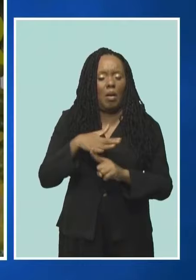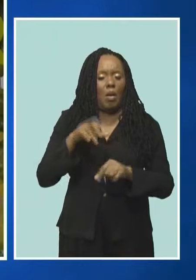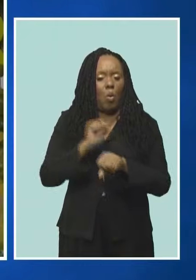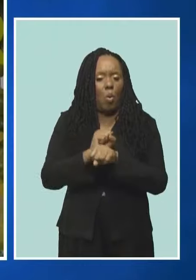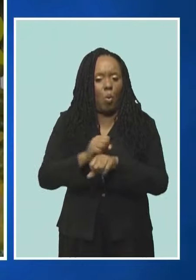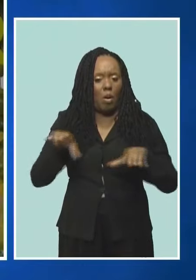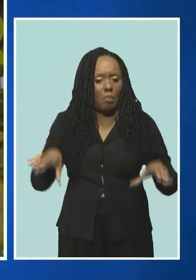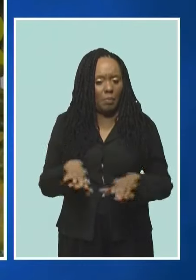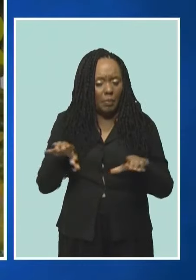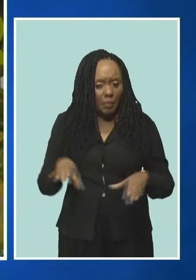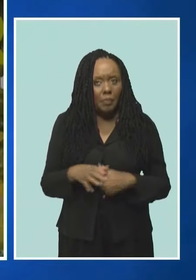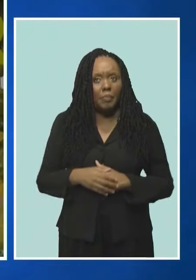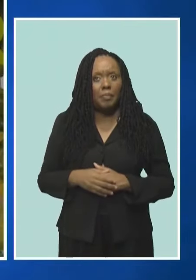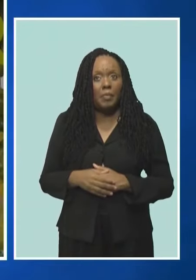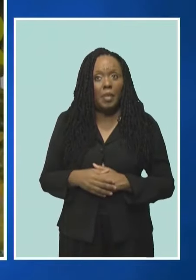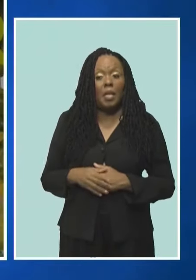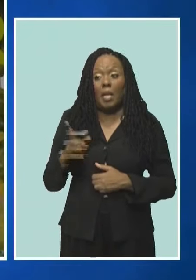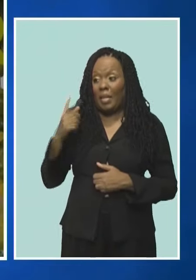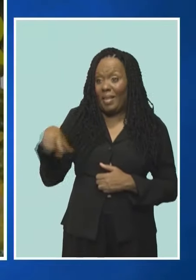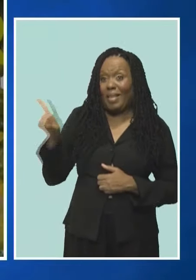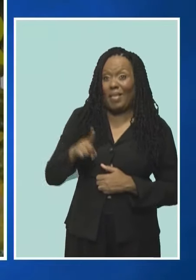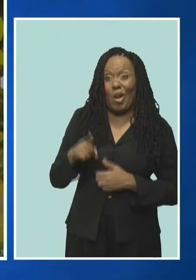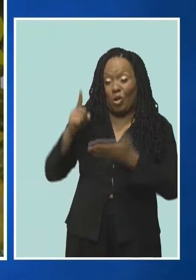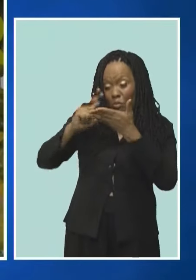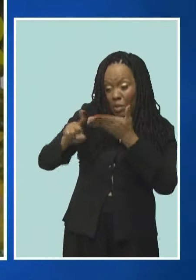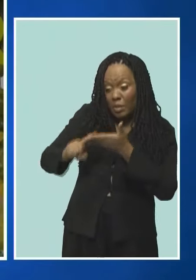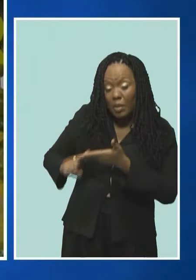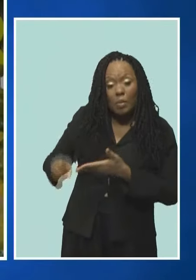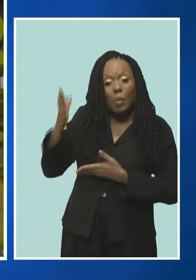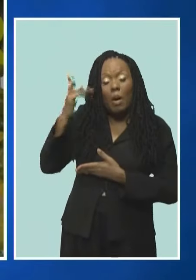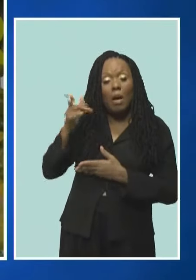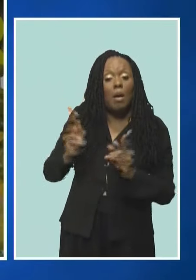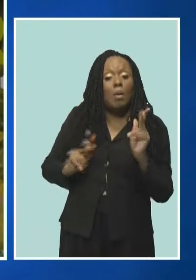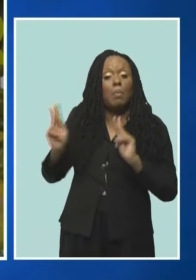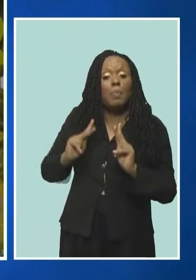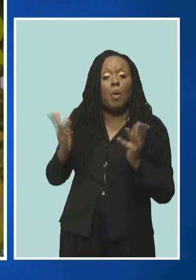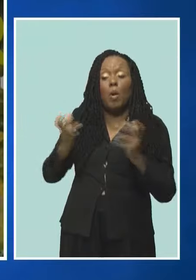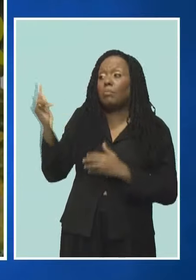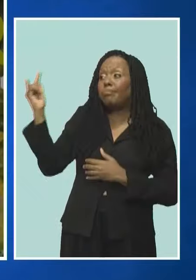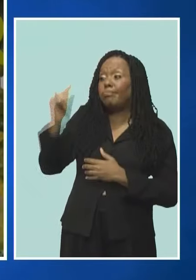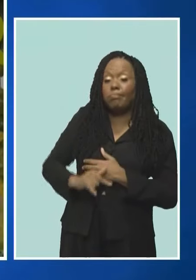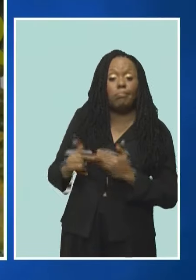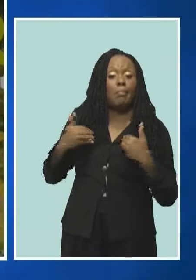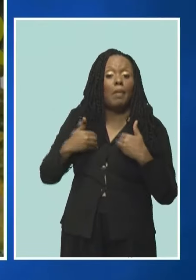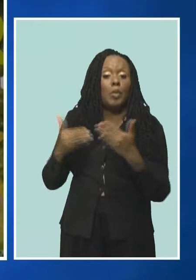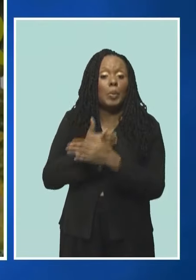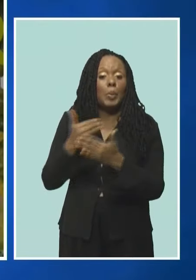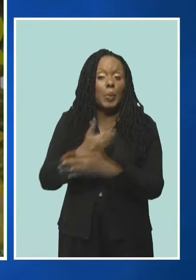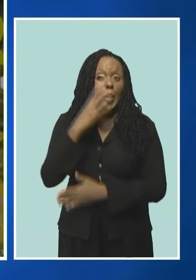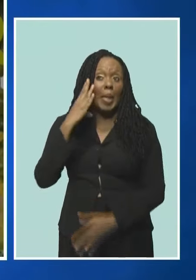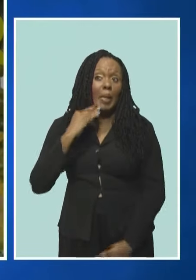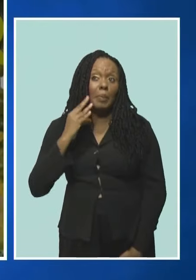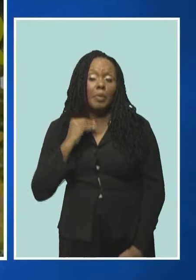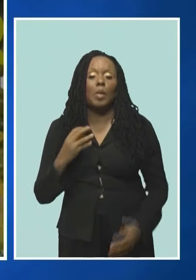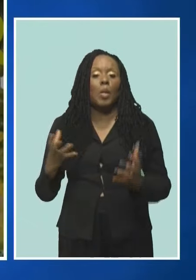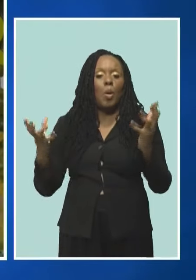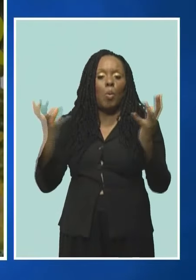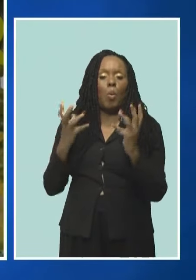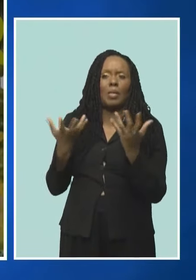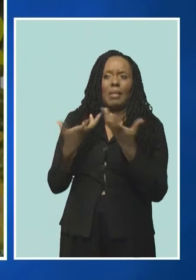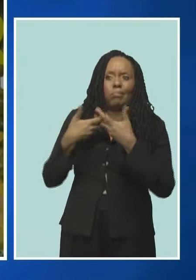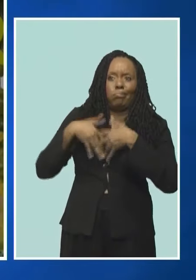research, and in the research it clearly shows that visitors are seeking these types of experiences as they travel, trying to immerse in communities